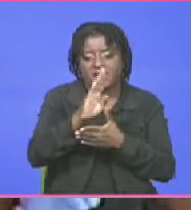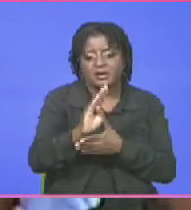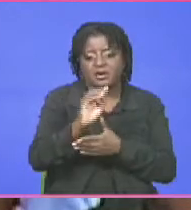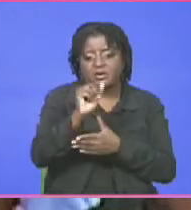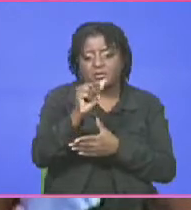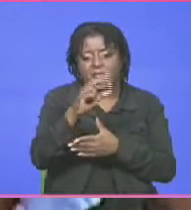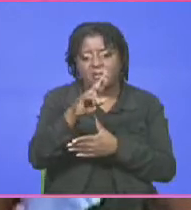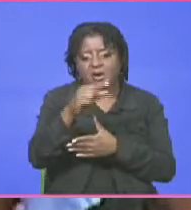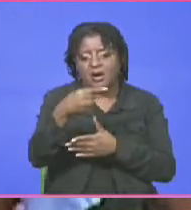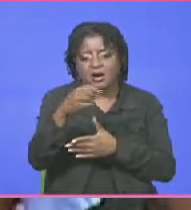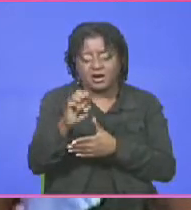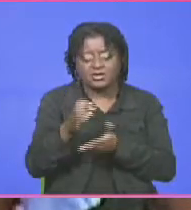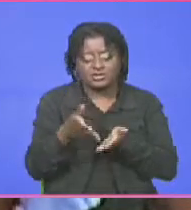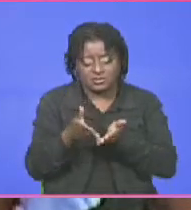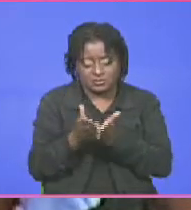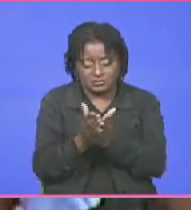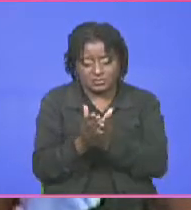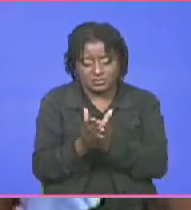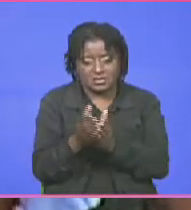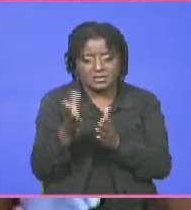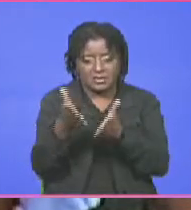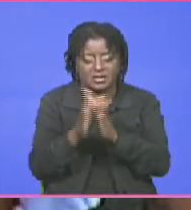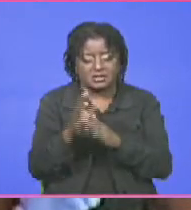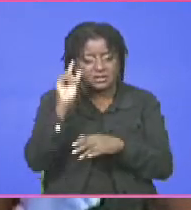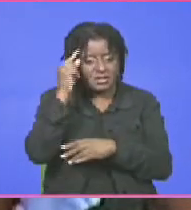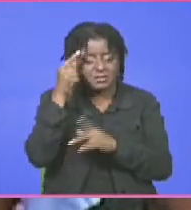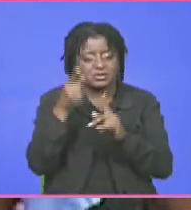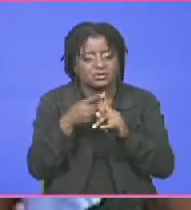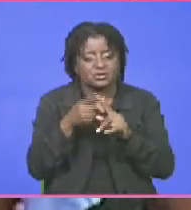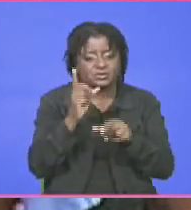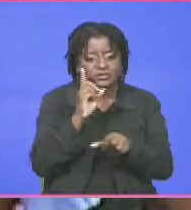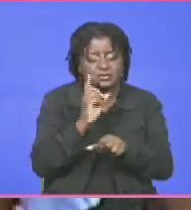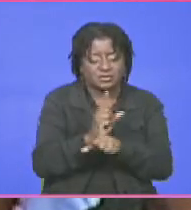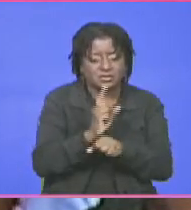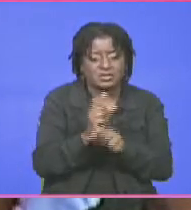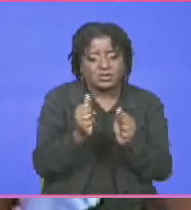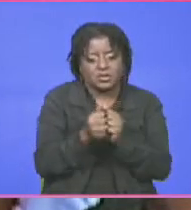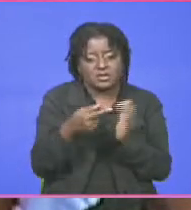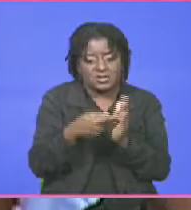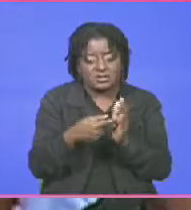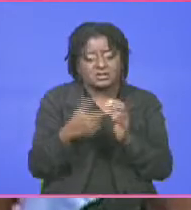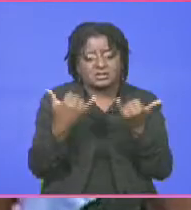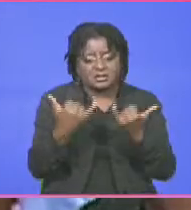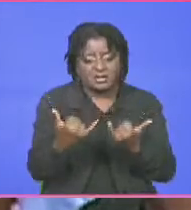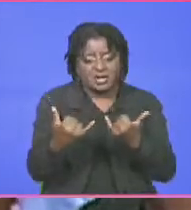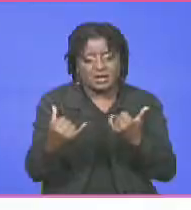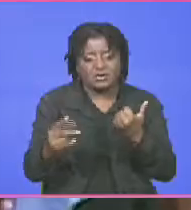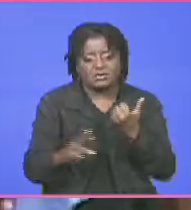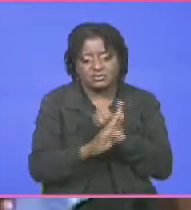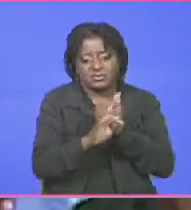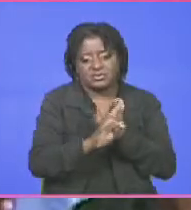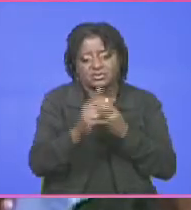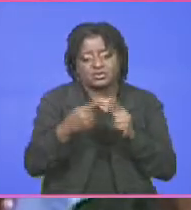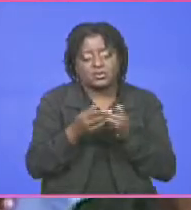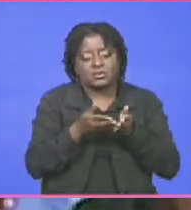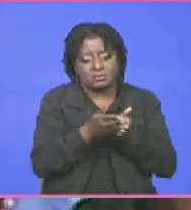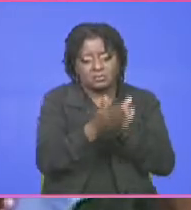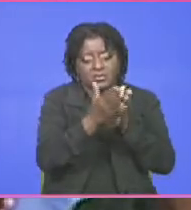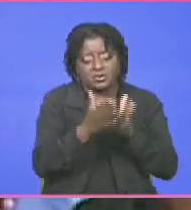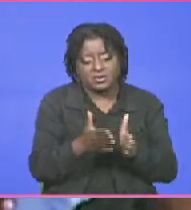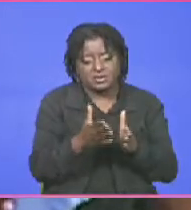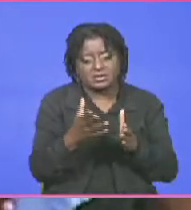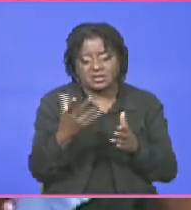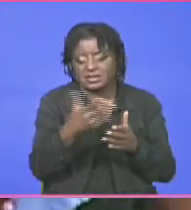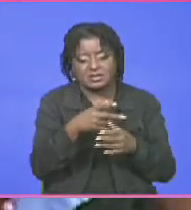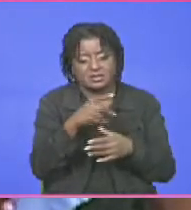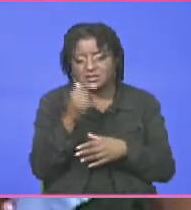matter, as it has become a hazard to boaters and to the environment and an eyesore. I also note here